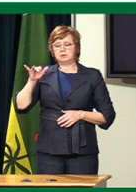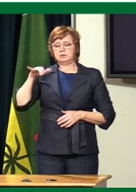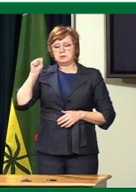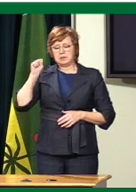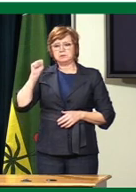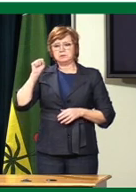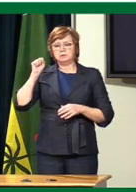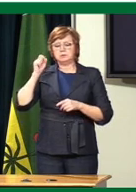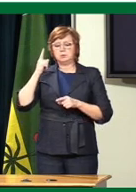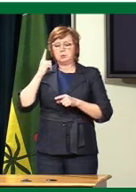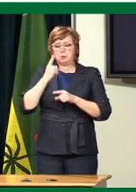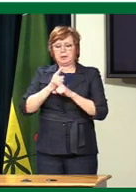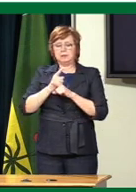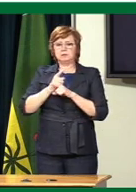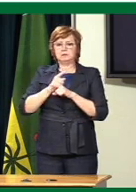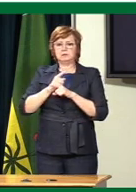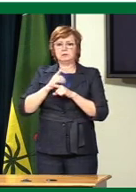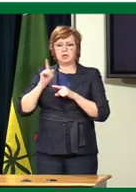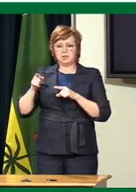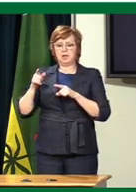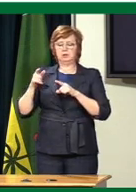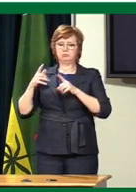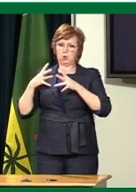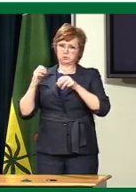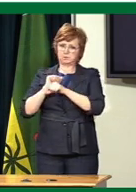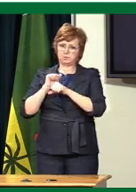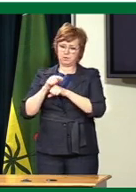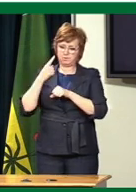tracing, relative to other jurisdictions, we are still